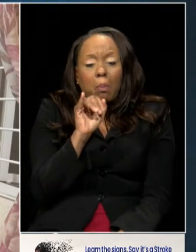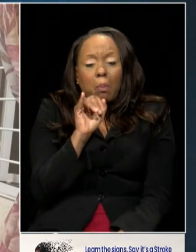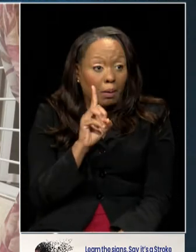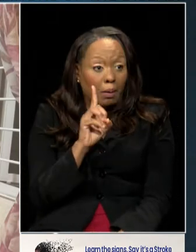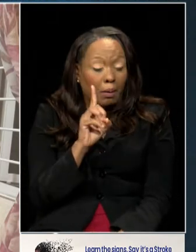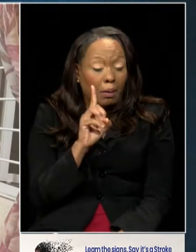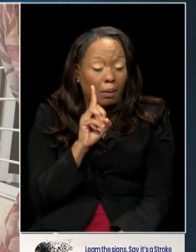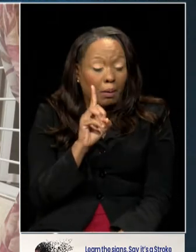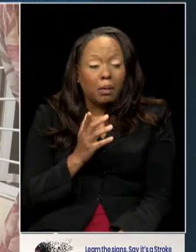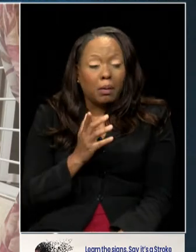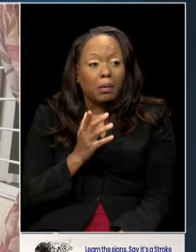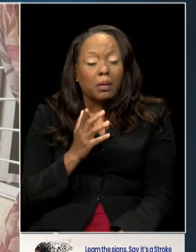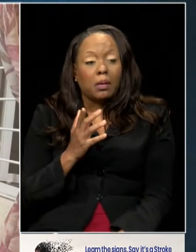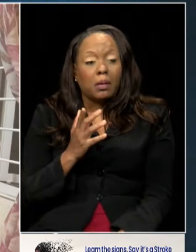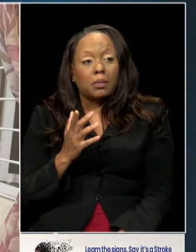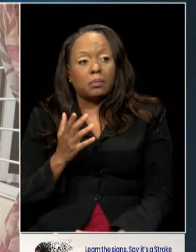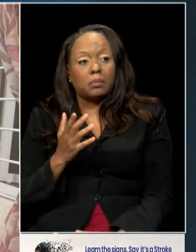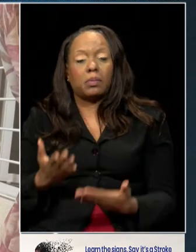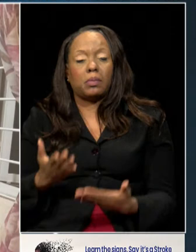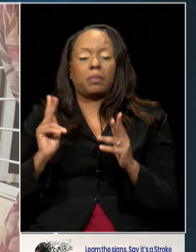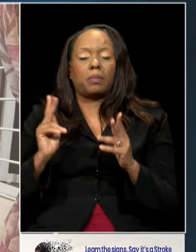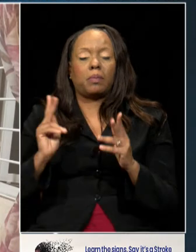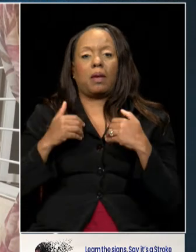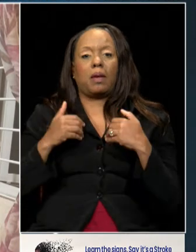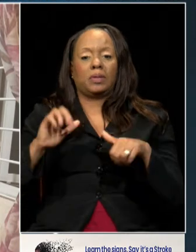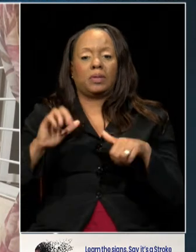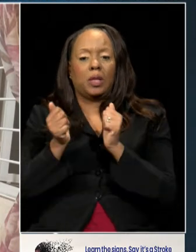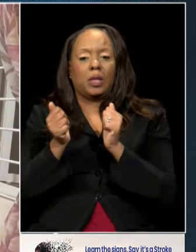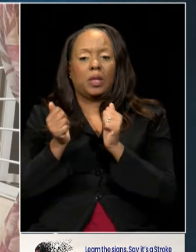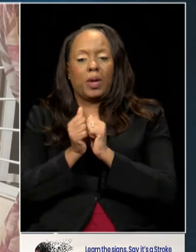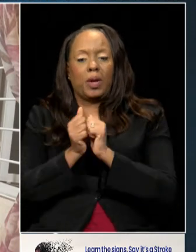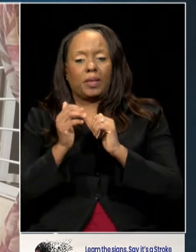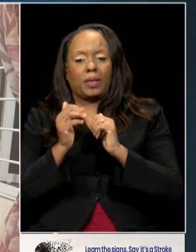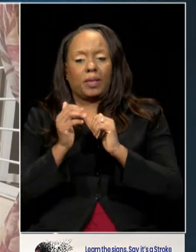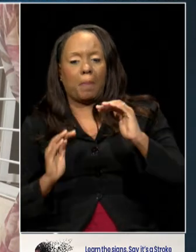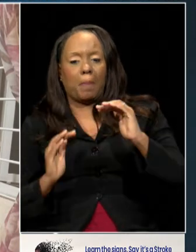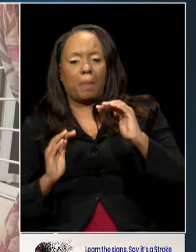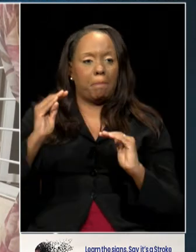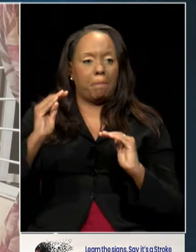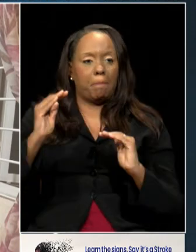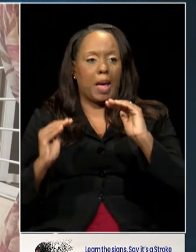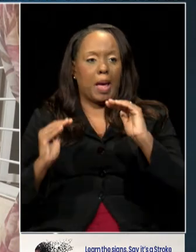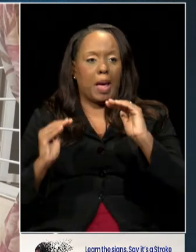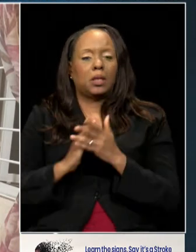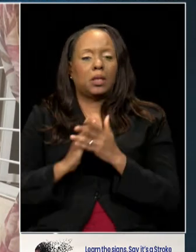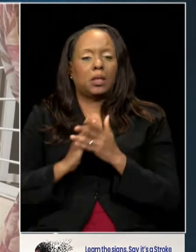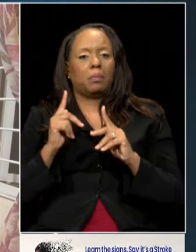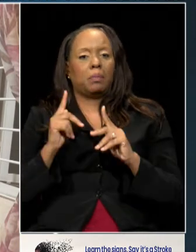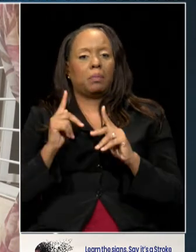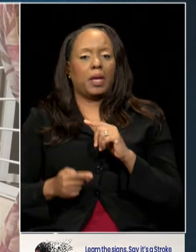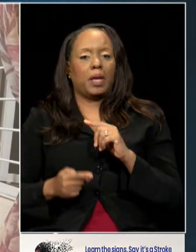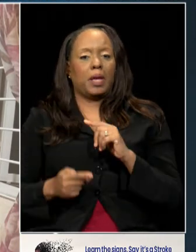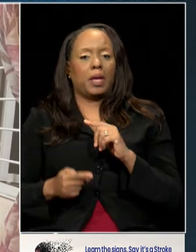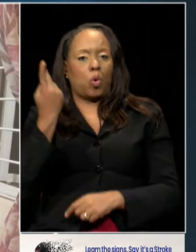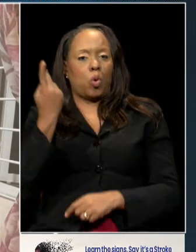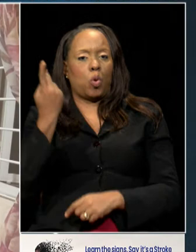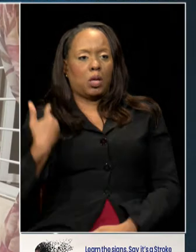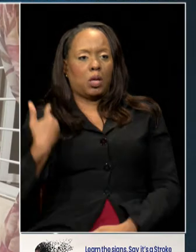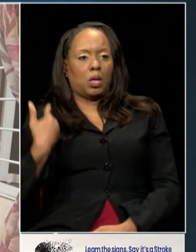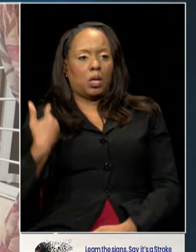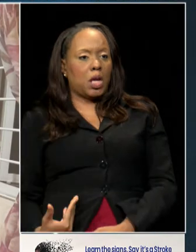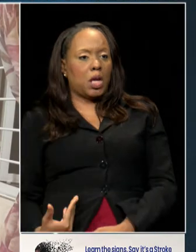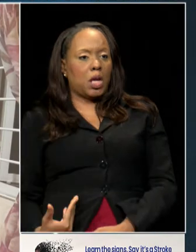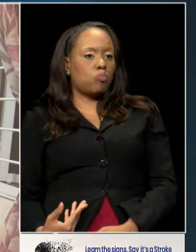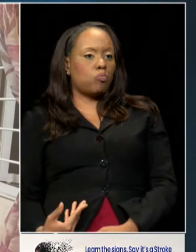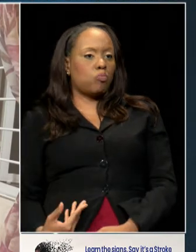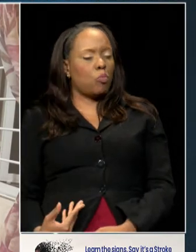with challenges with balance, to as severe as not being able to use one side of their body, not being able to swallow, not being